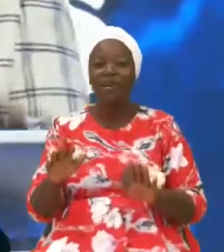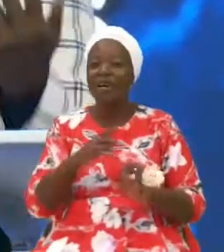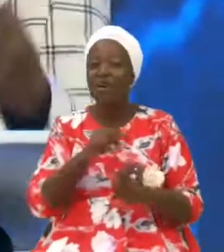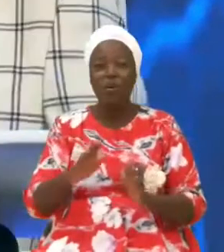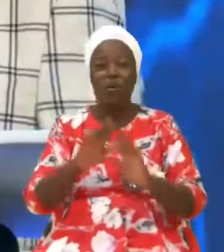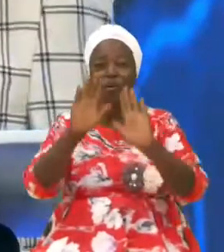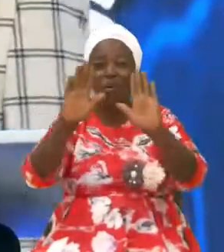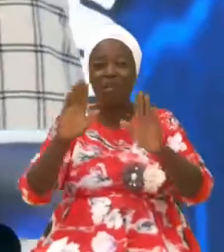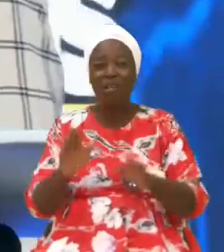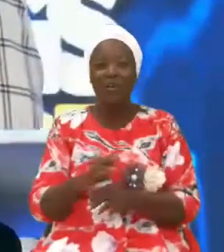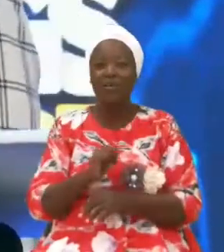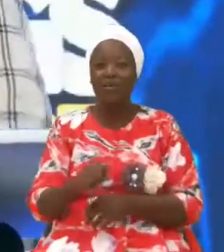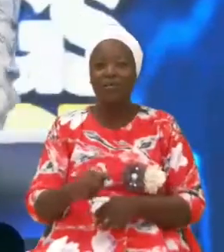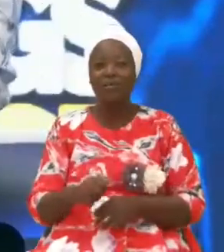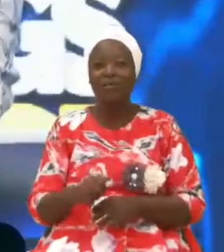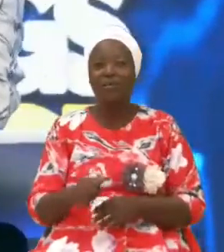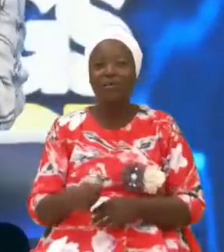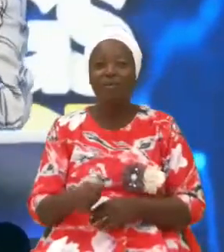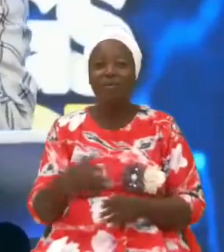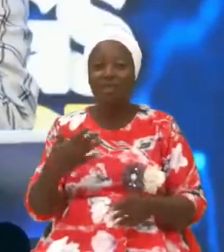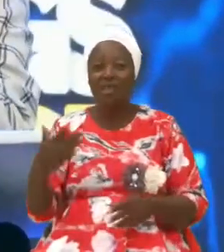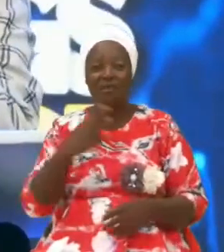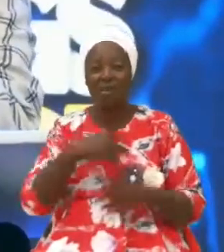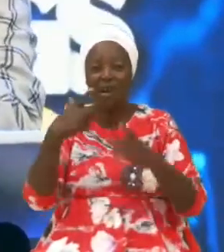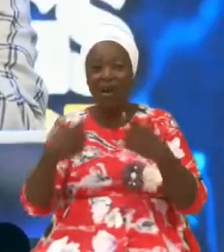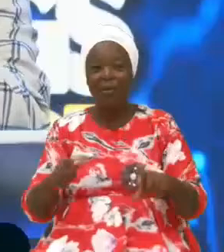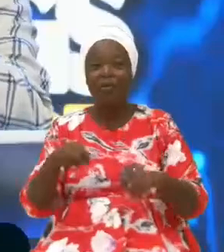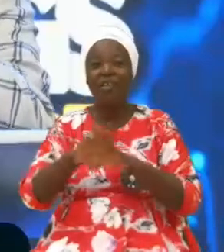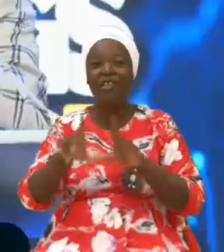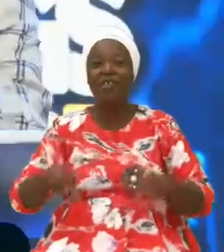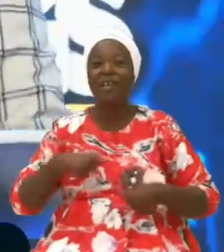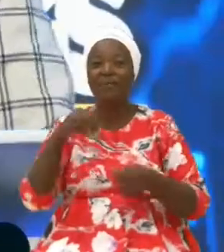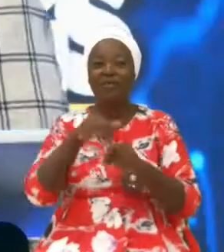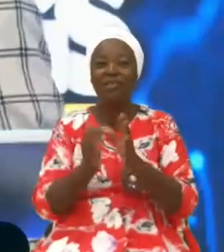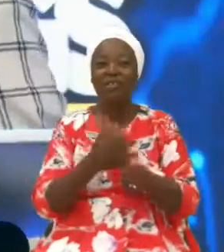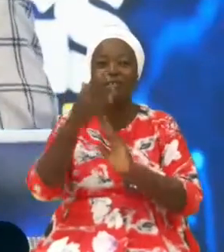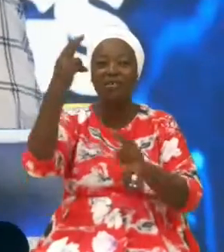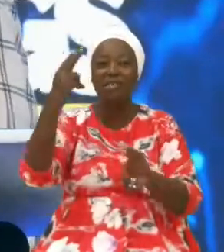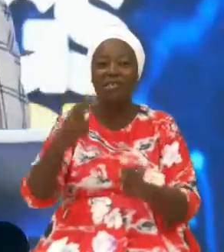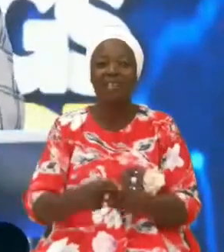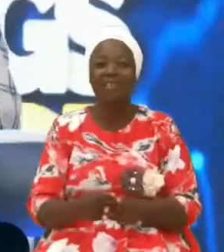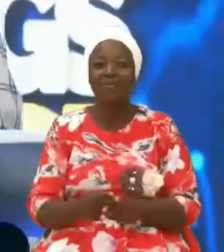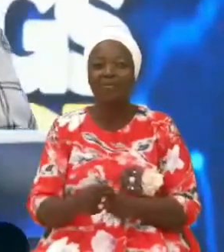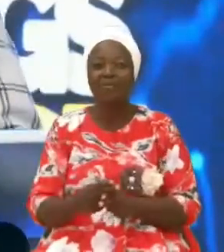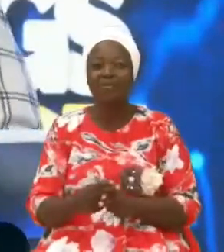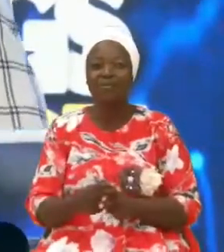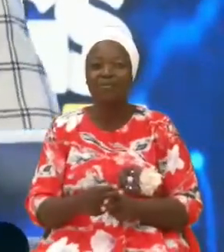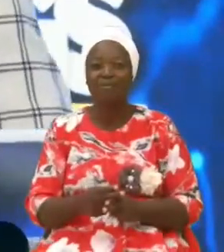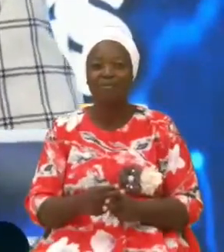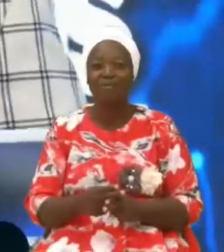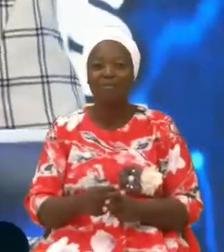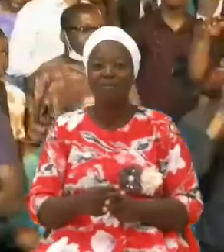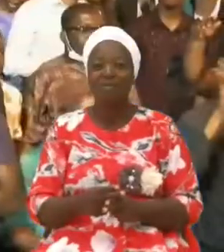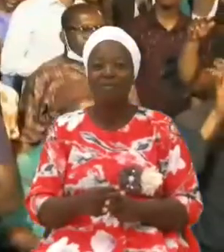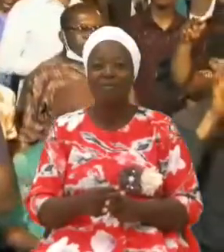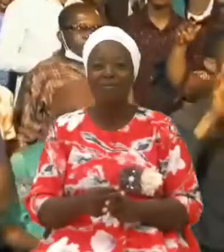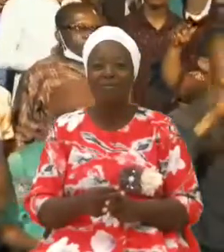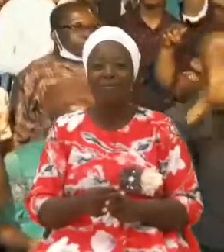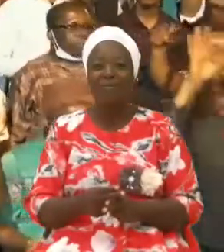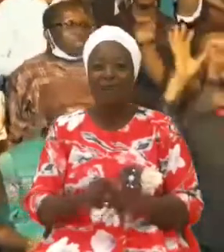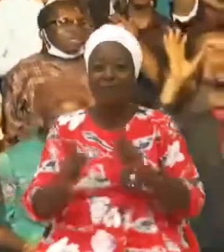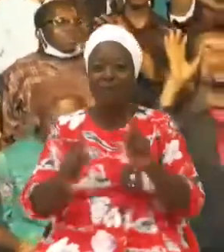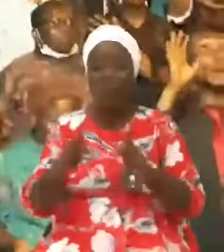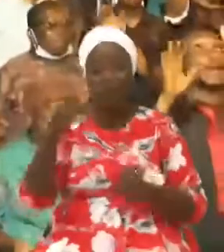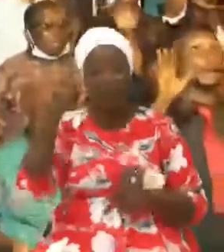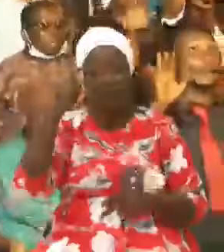There'll be miracles. The spectacular will take place in your life in Jesus'